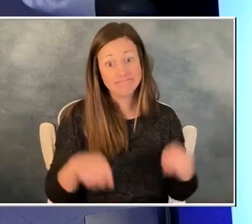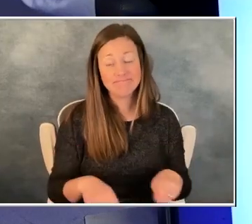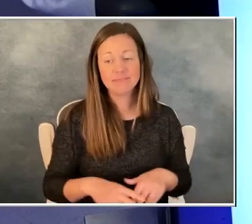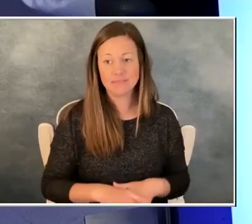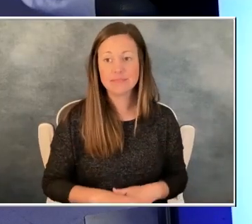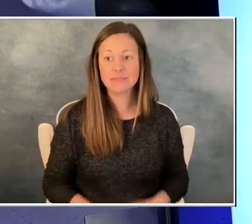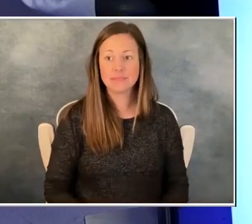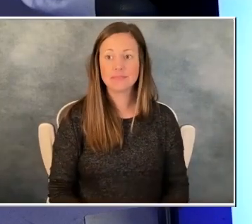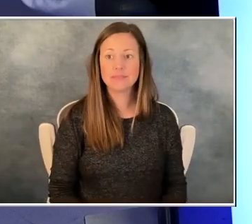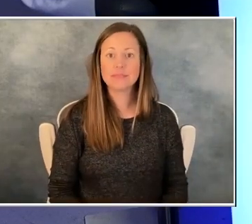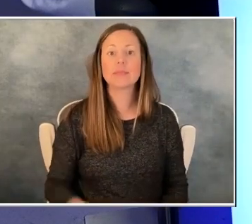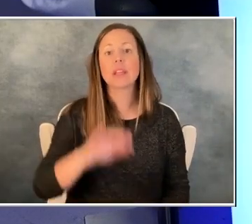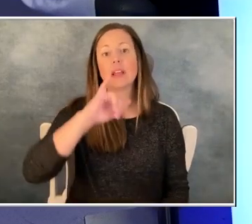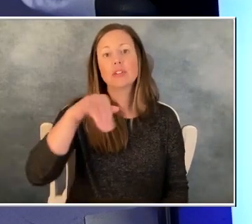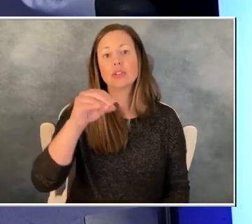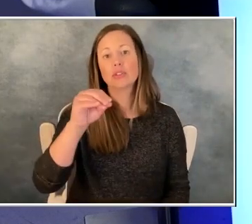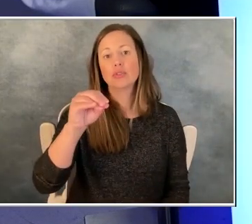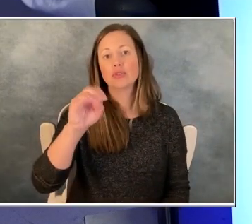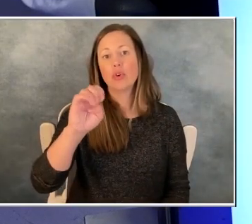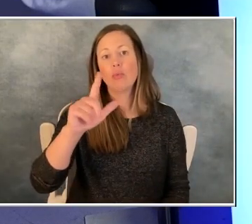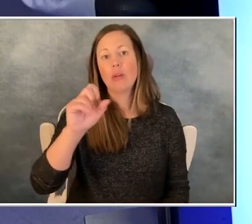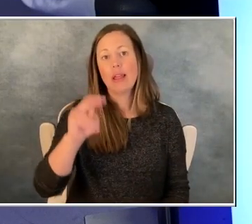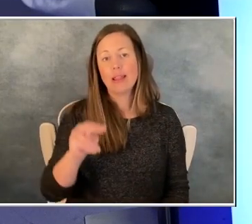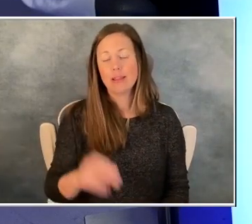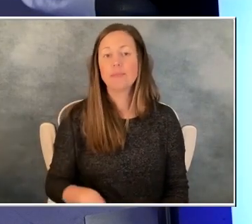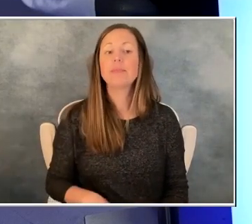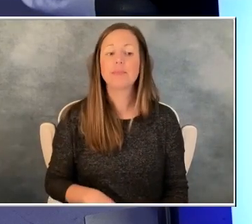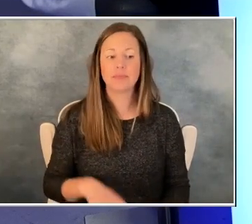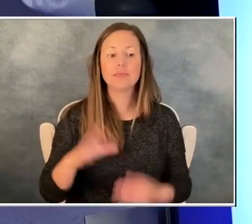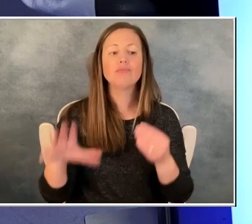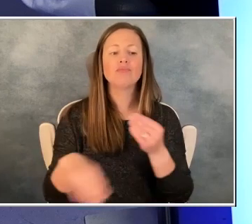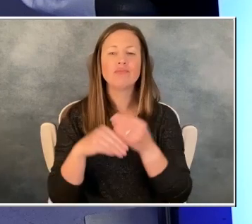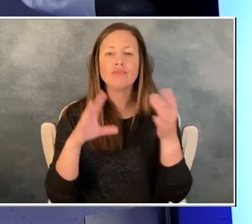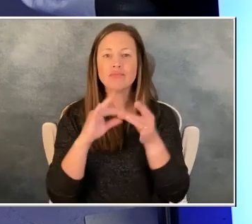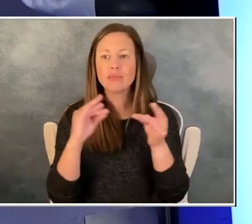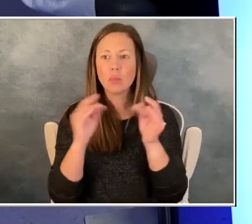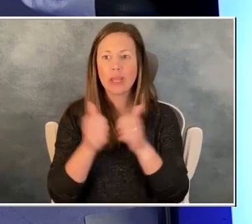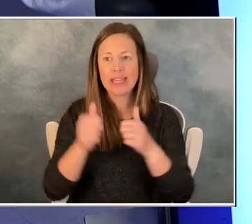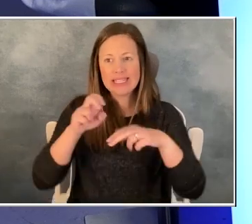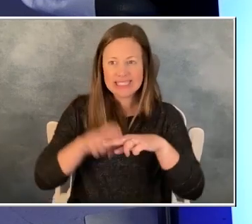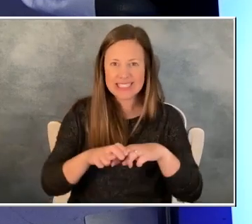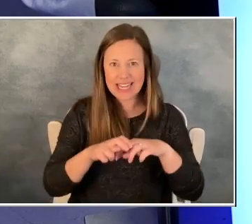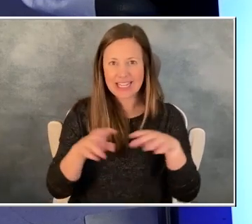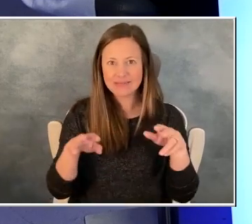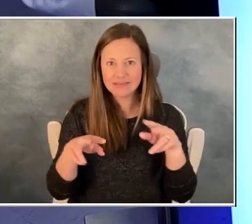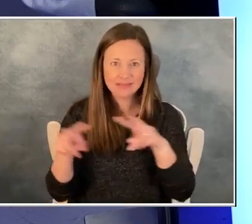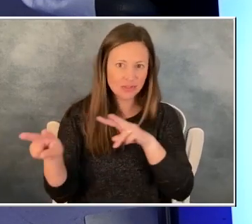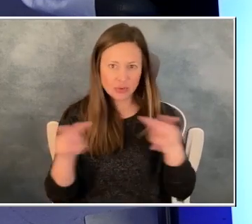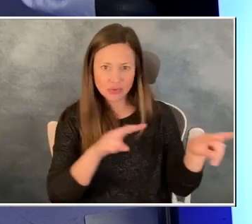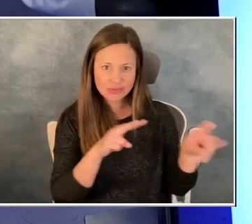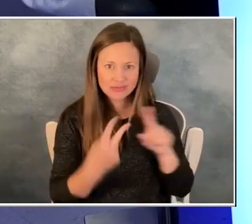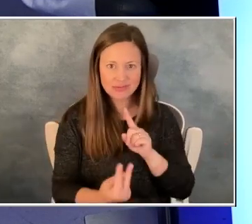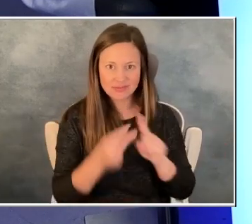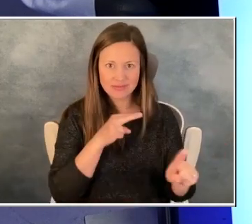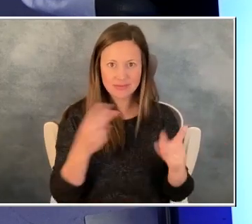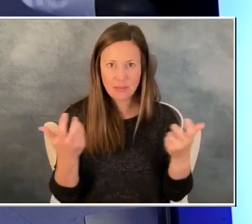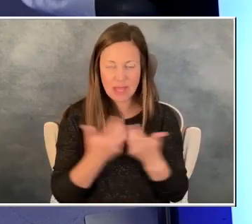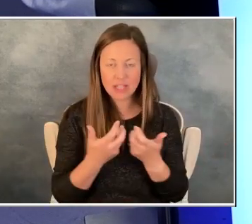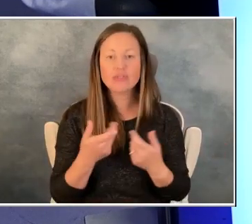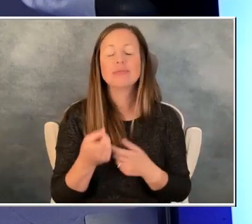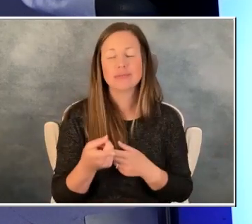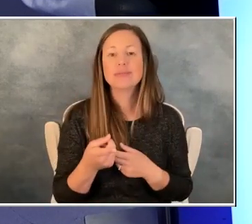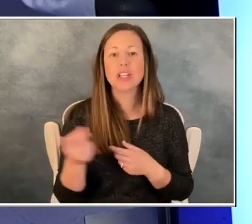from Joellen who's piggybacking on what Georgianne wrote about sitting on the floor to see the view from a child's perspective. And Joellen writes,